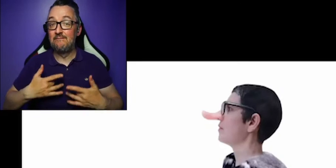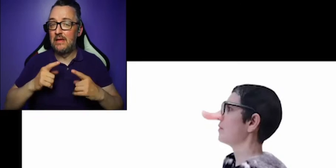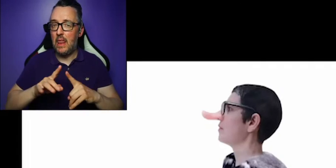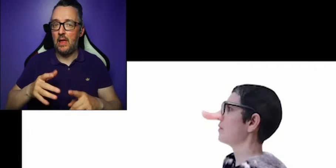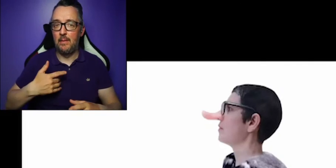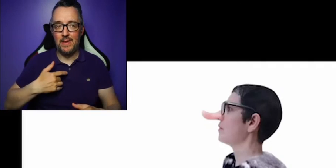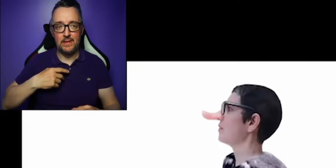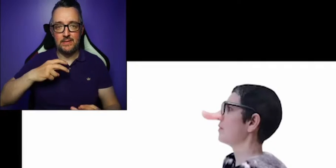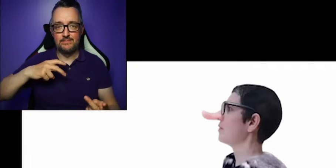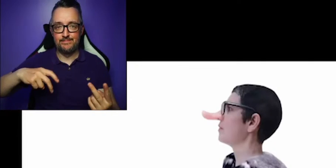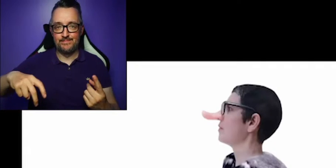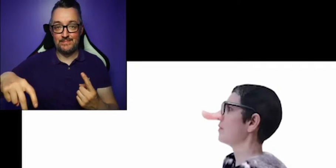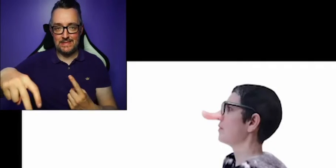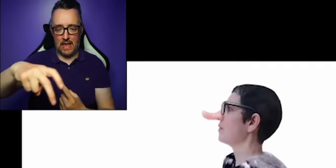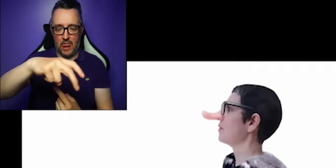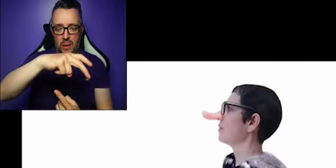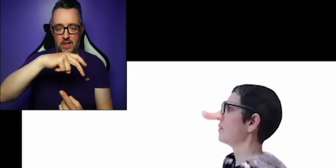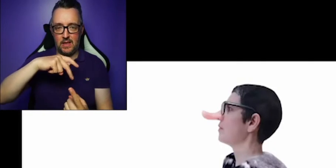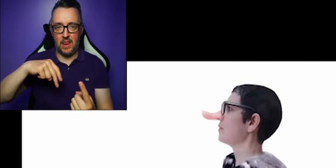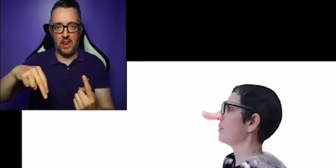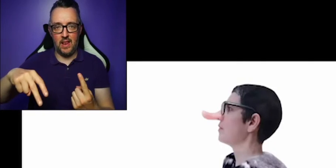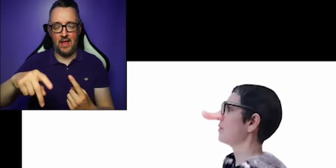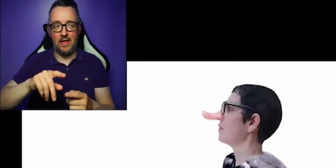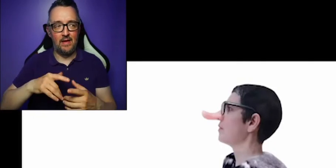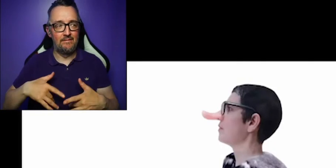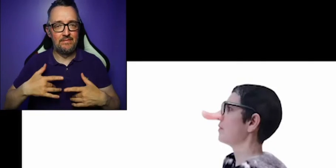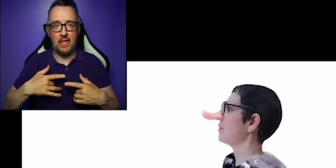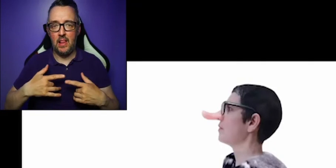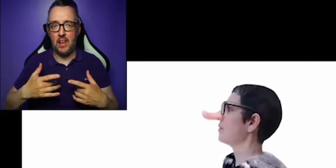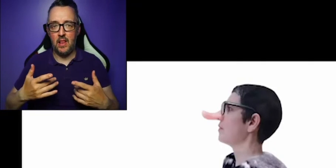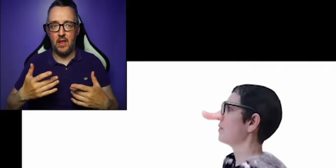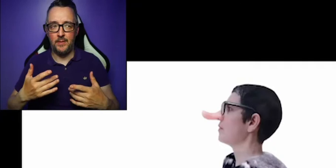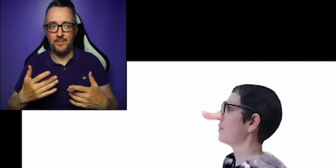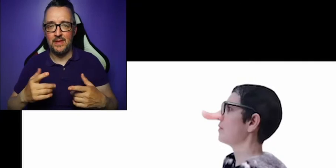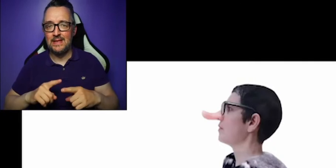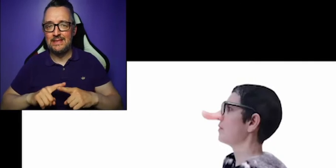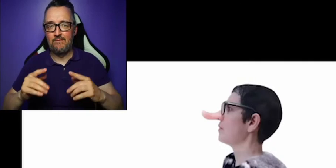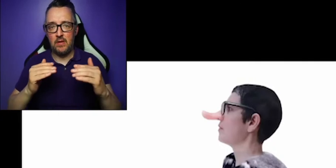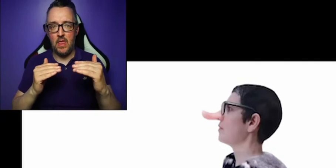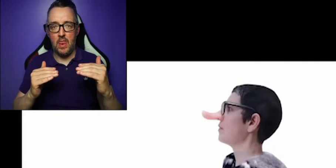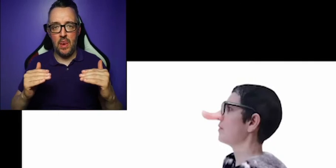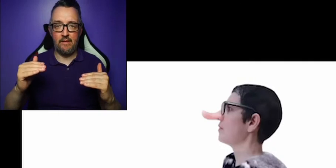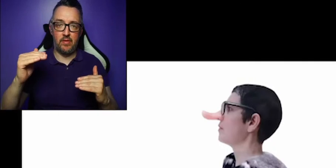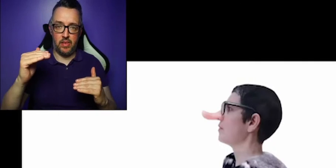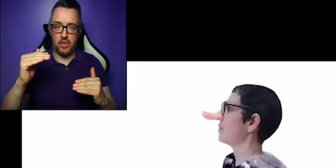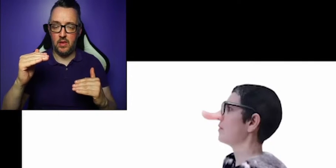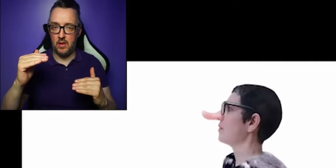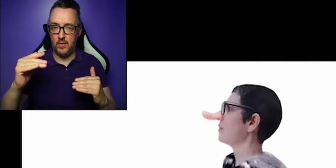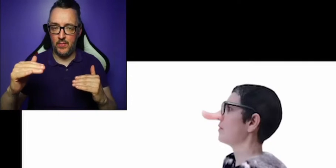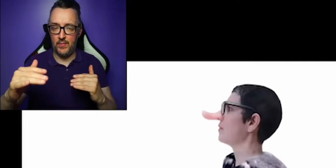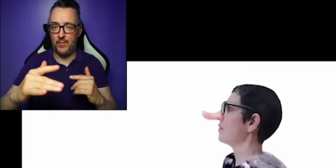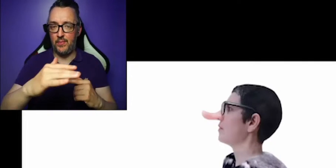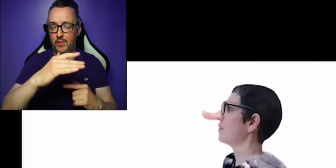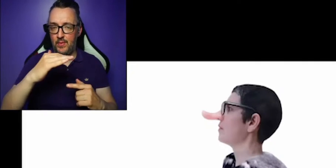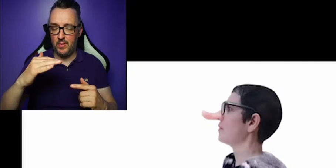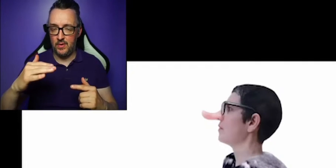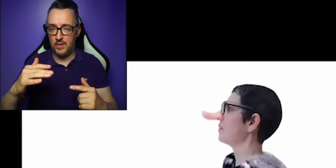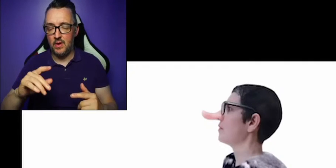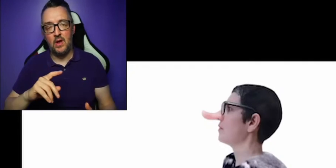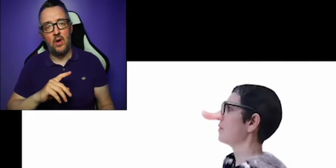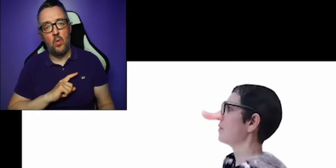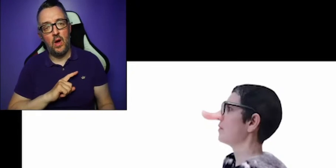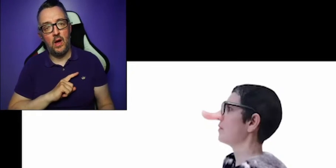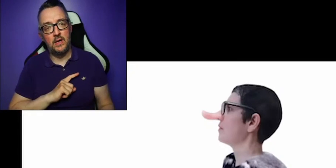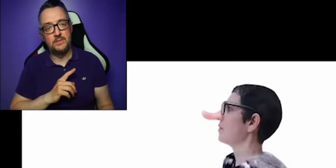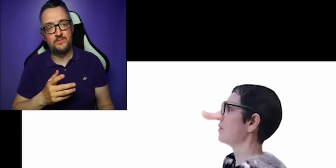circling and I'm sort of operating on a different level. I sometimes use this metaphor of because I